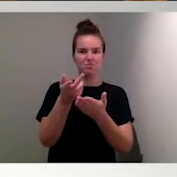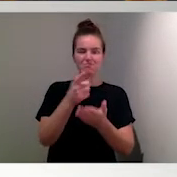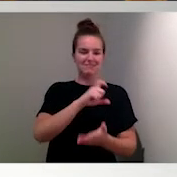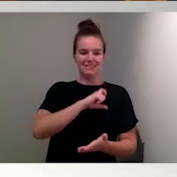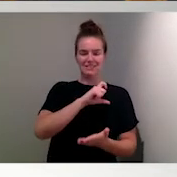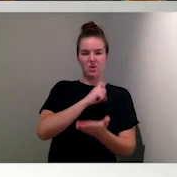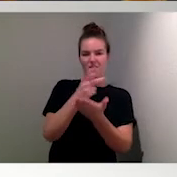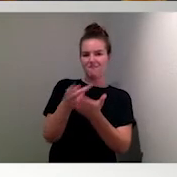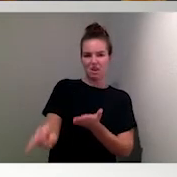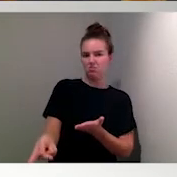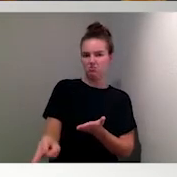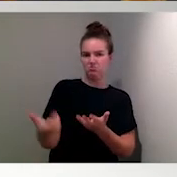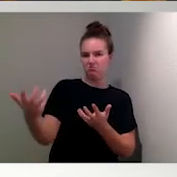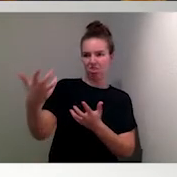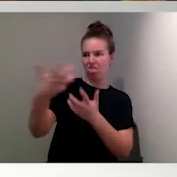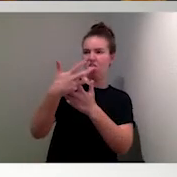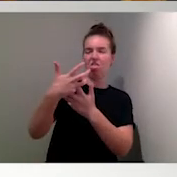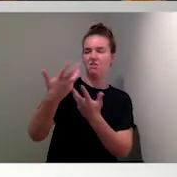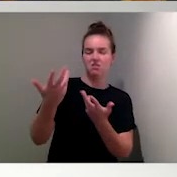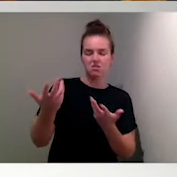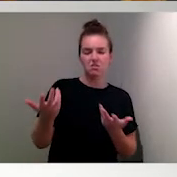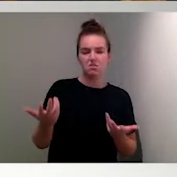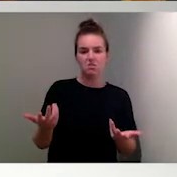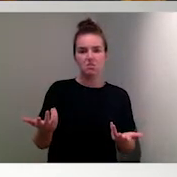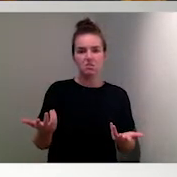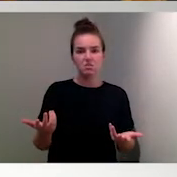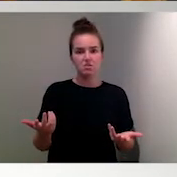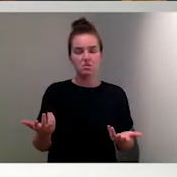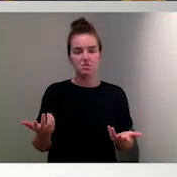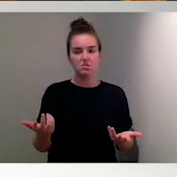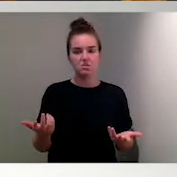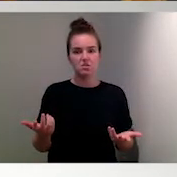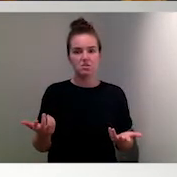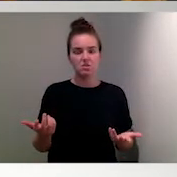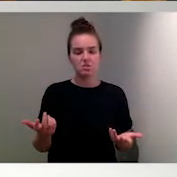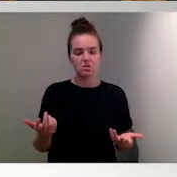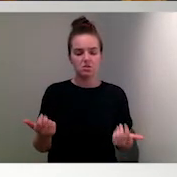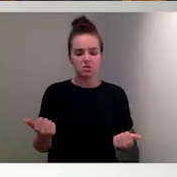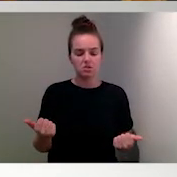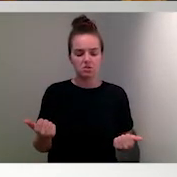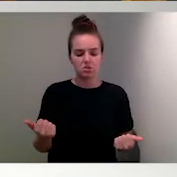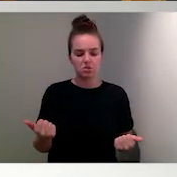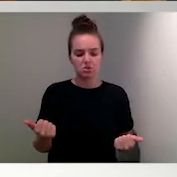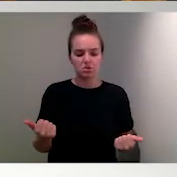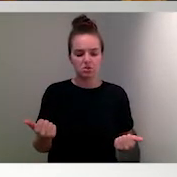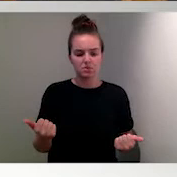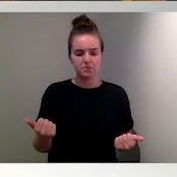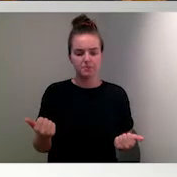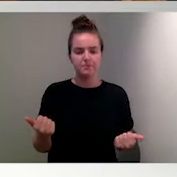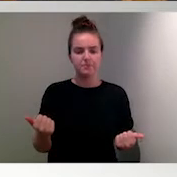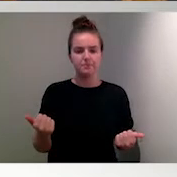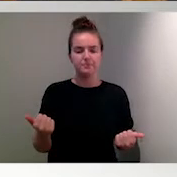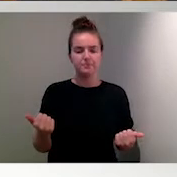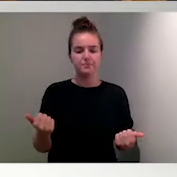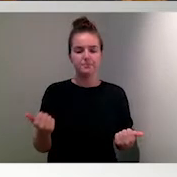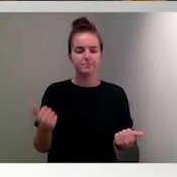that. They were clueless about someone in the stadium there about who were disabled.